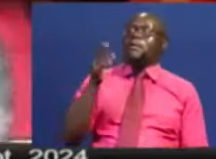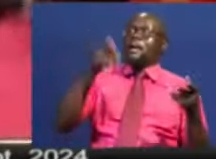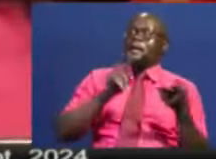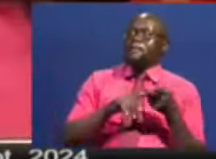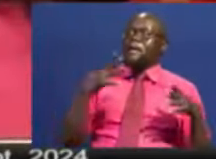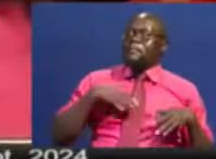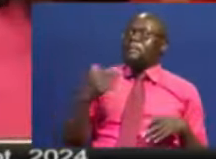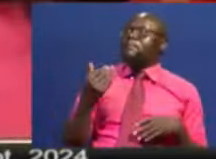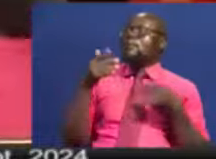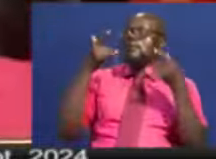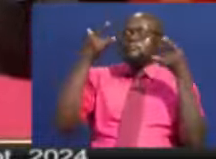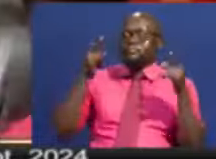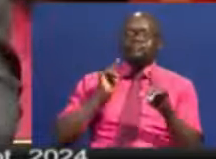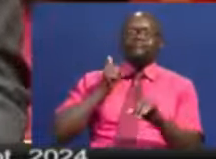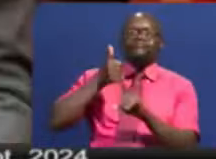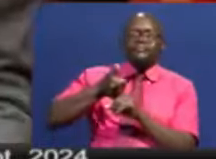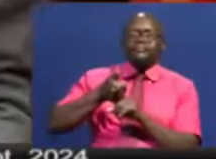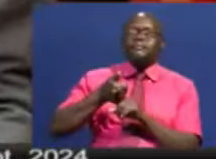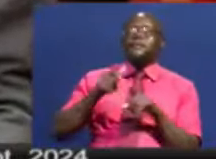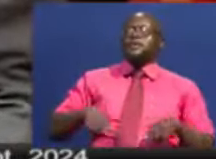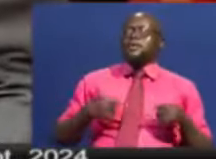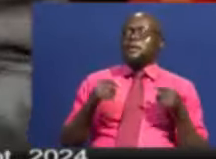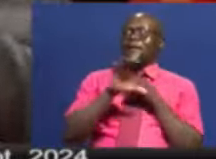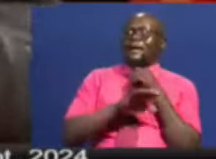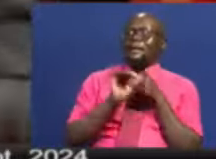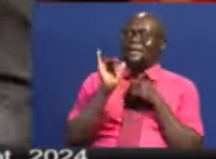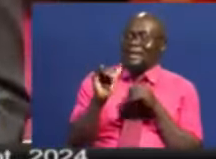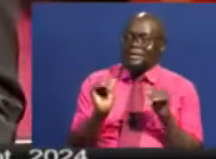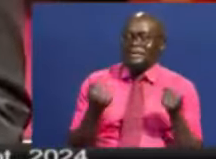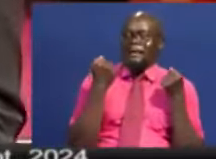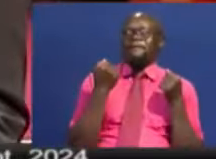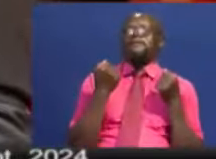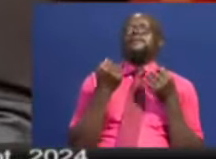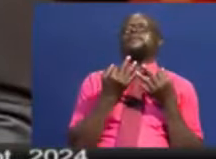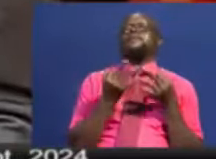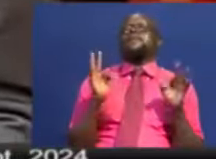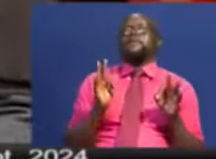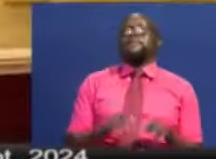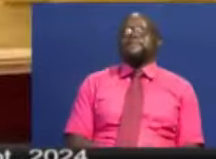allow those who are terrorized by terrorists to live in a country where they are secure.